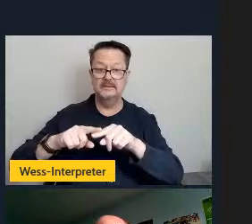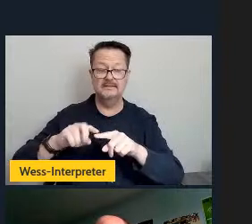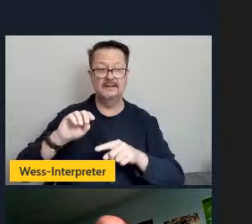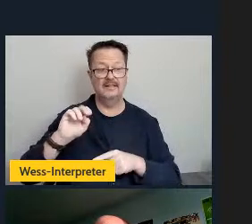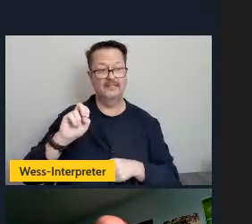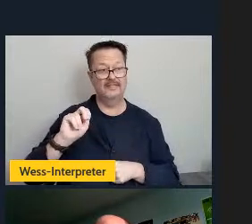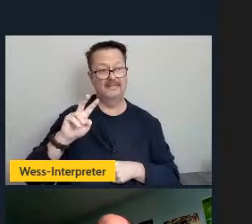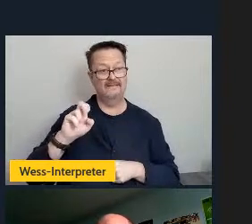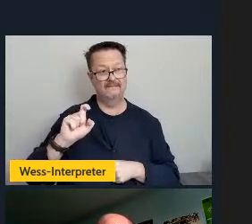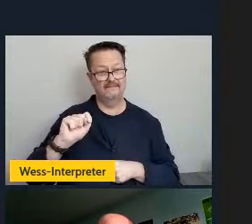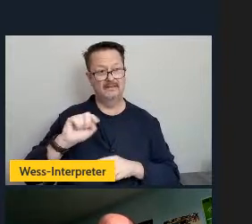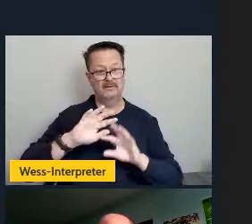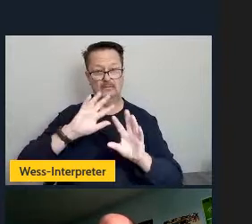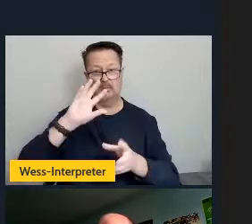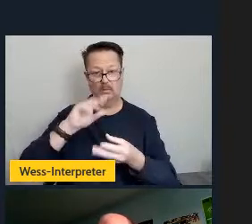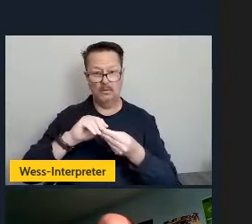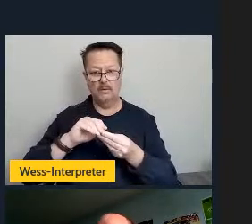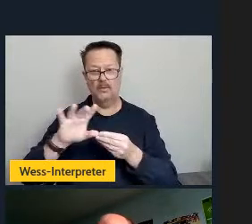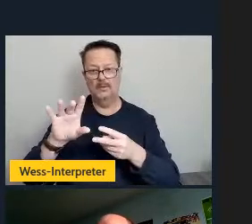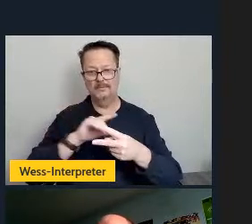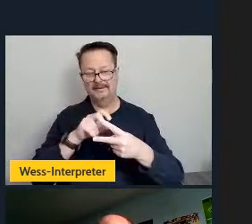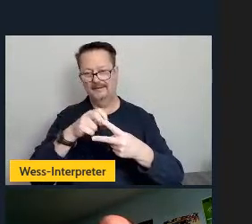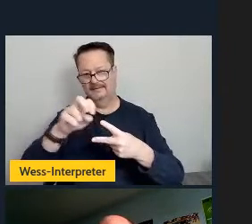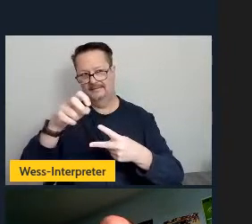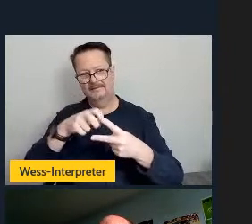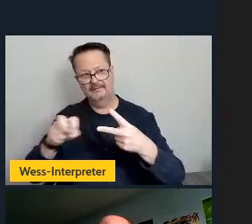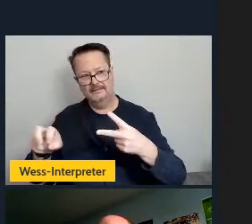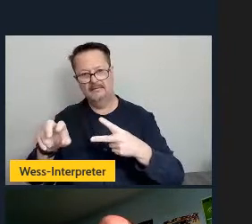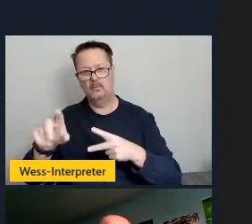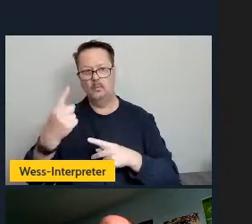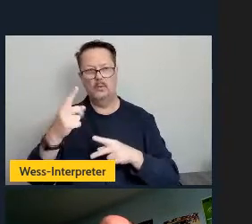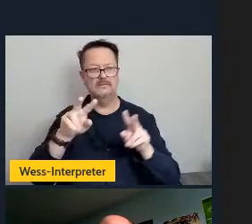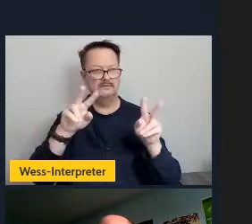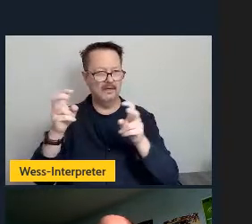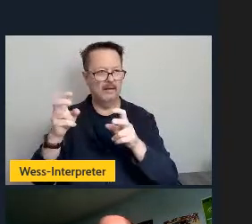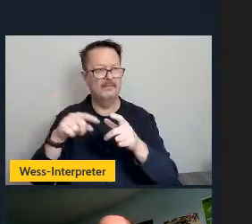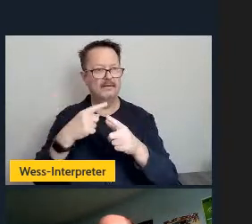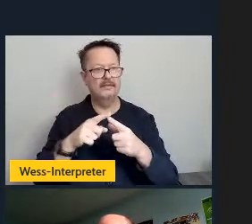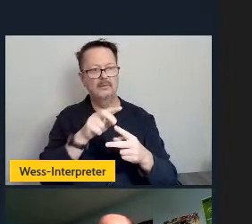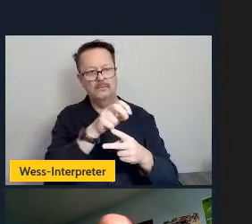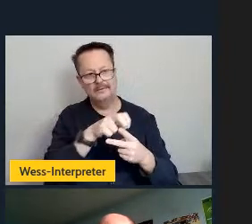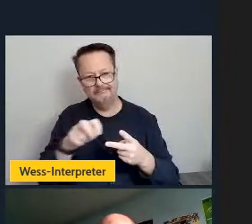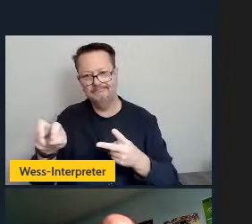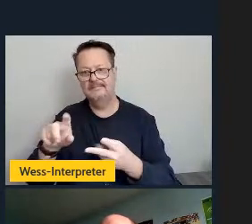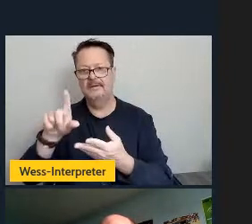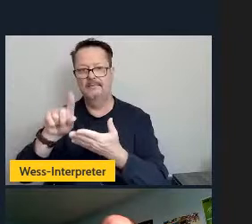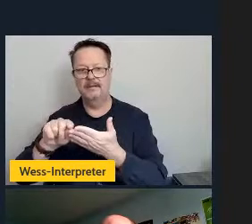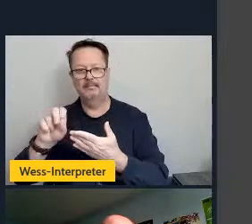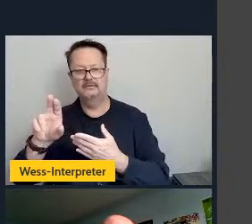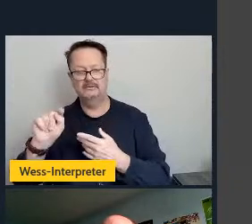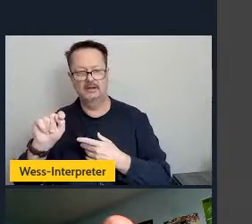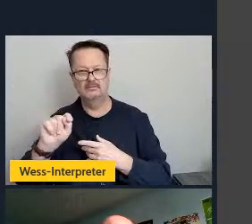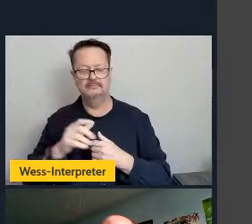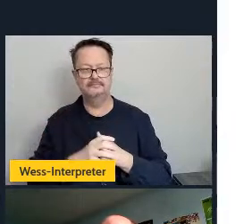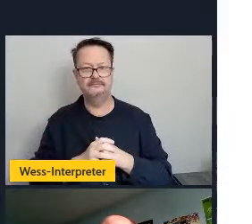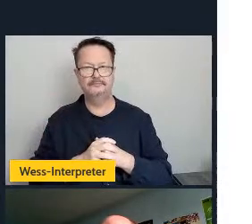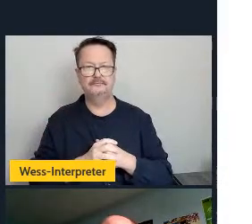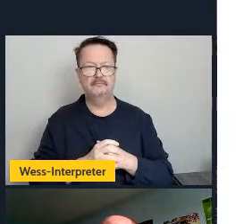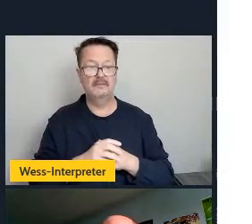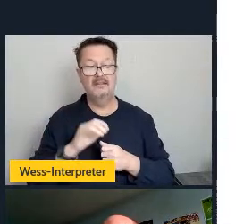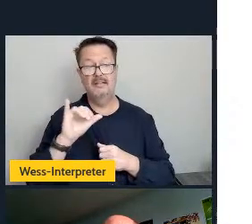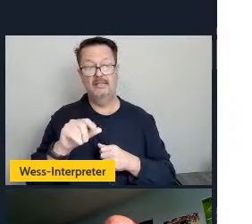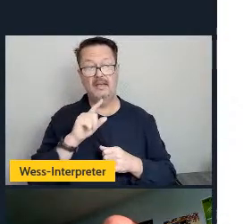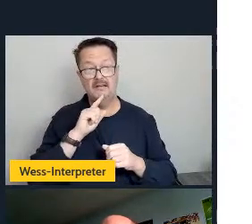event total, we pick one of the topics and publish out. So that's